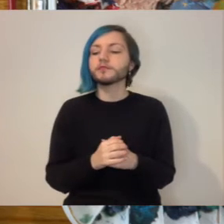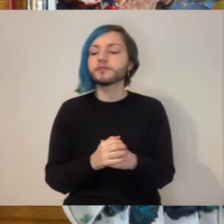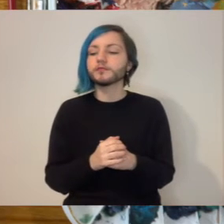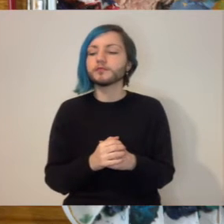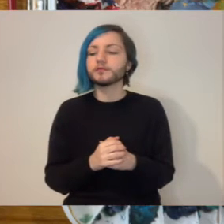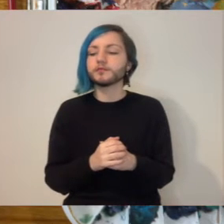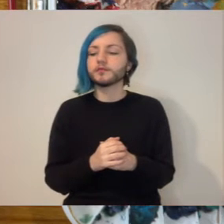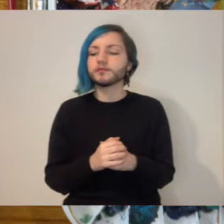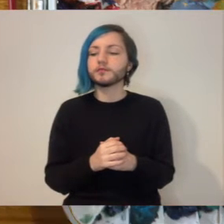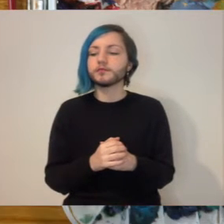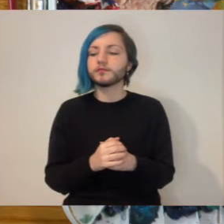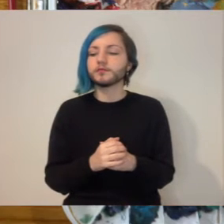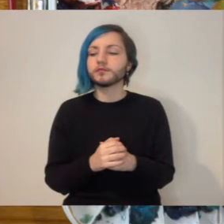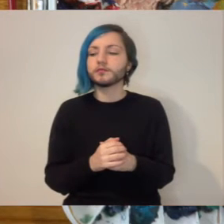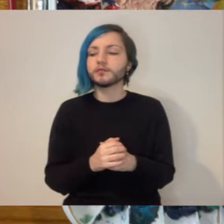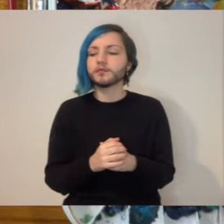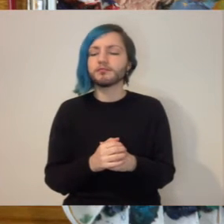know, it's